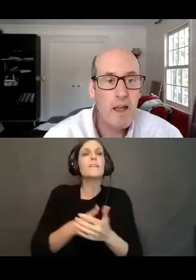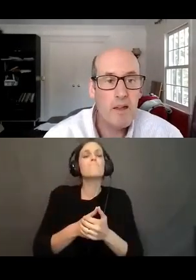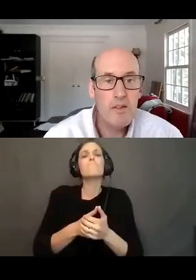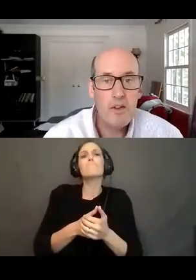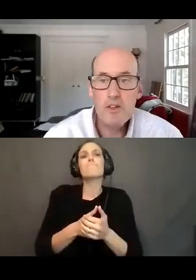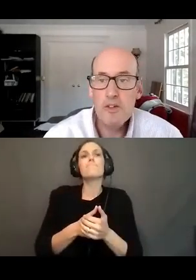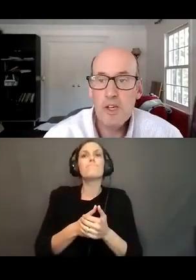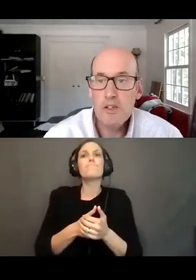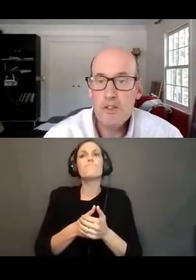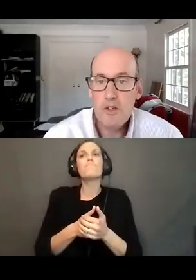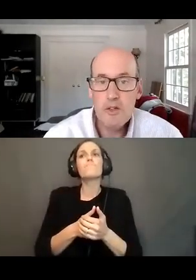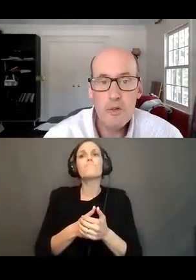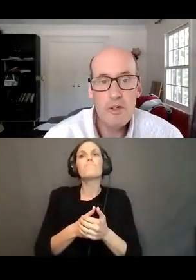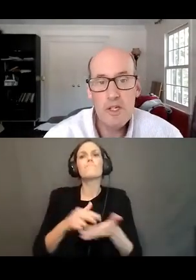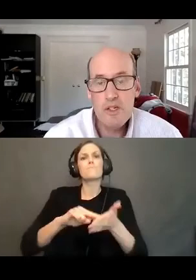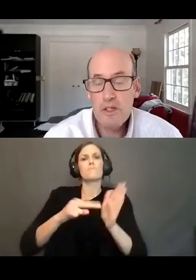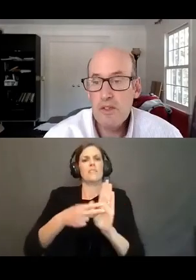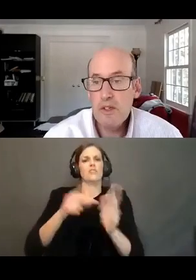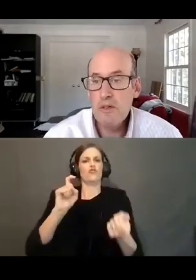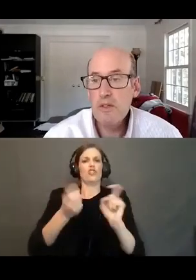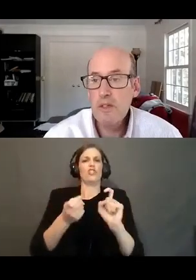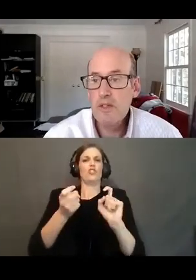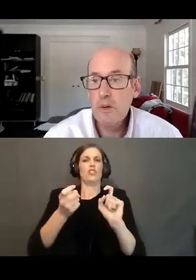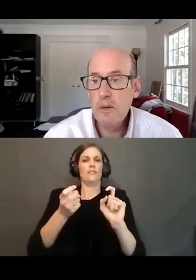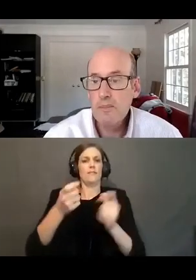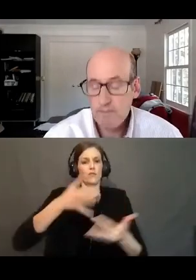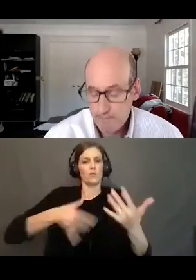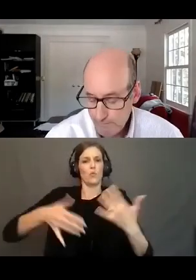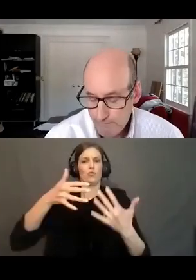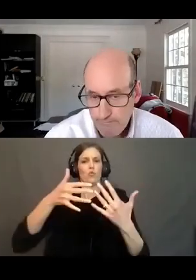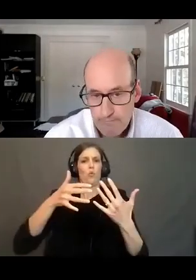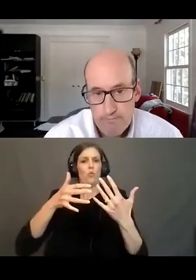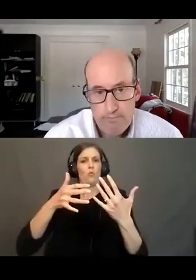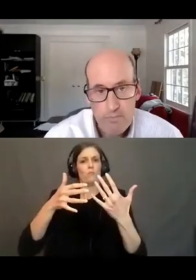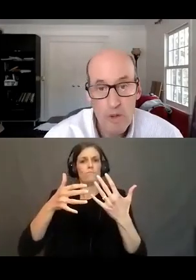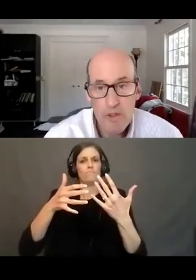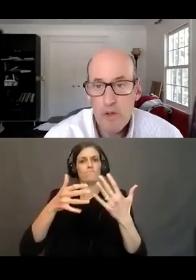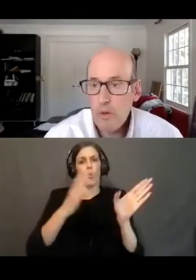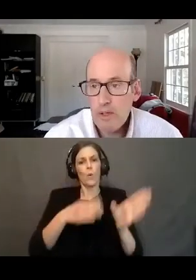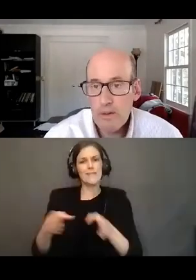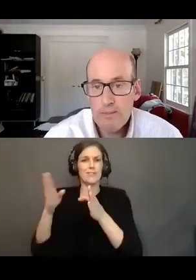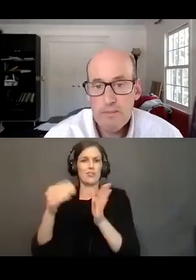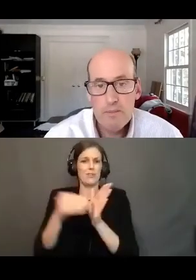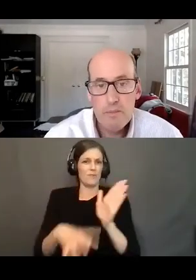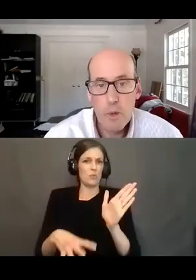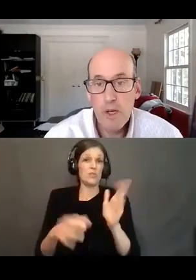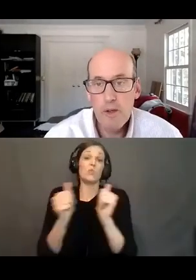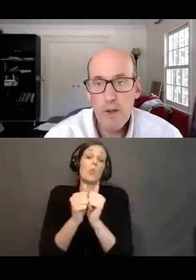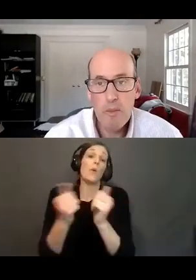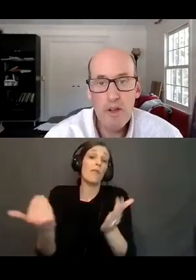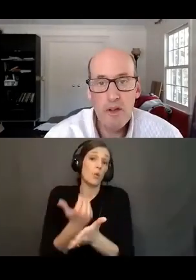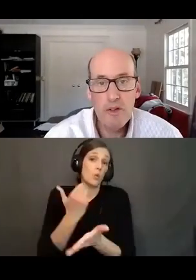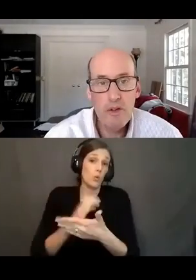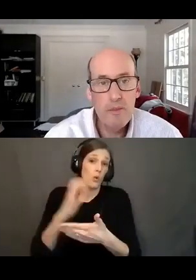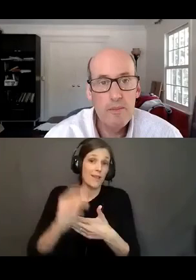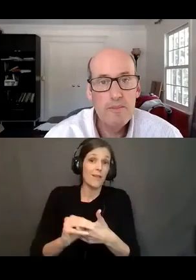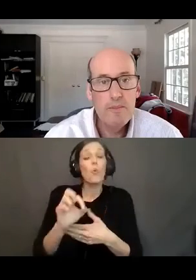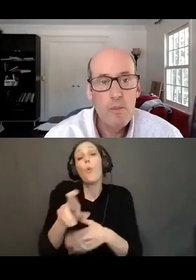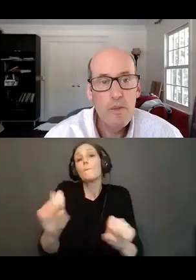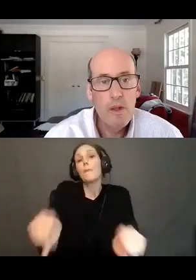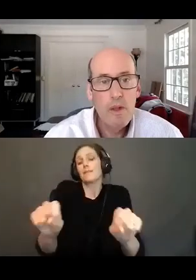And as such, you're changing the social organization of the students in the school with a new curriculum, or you have the potential